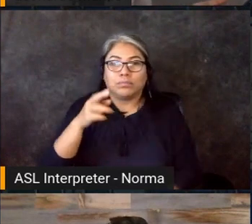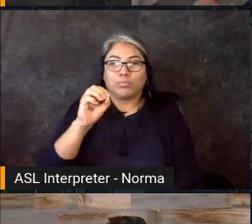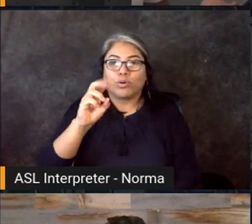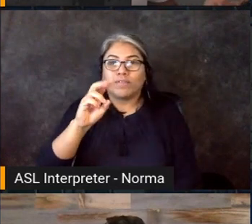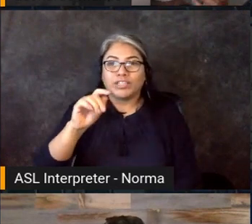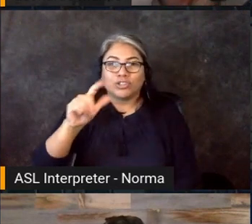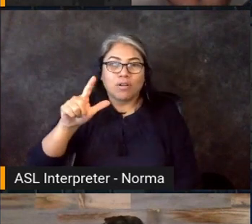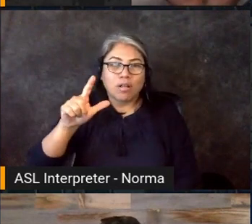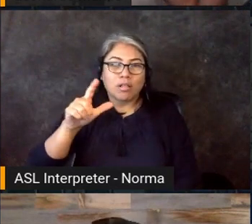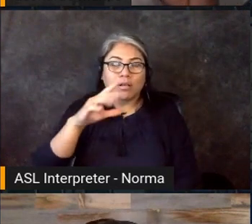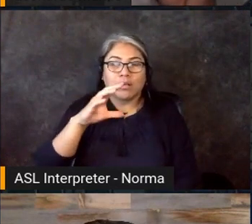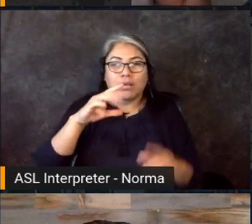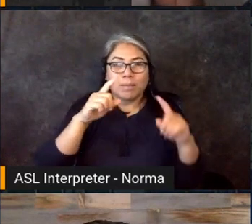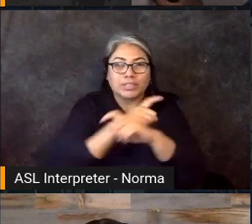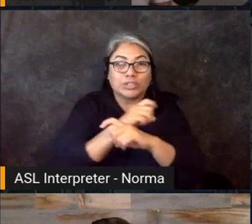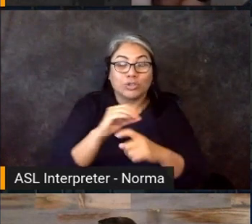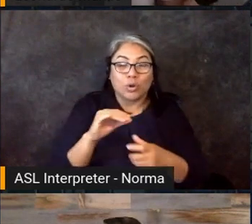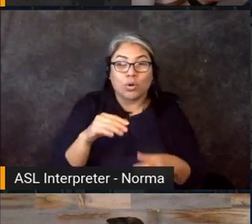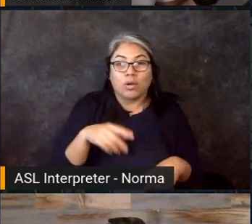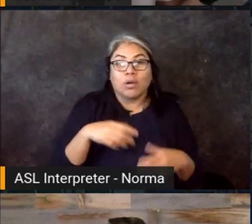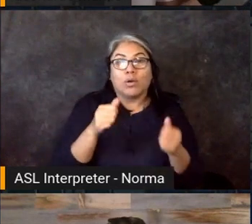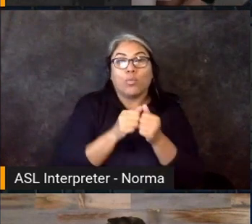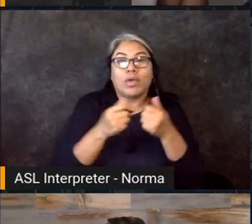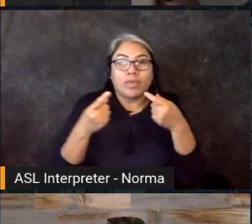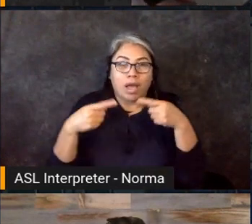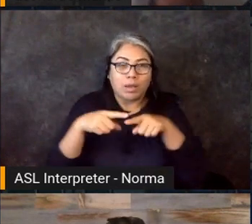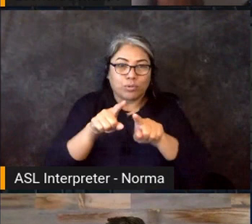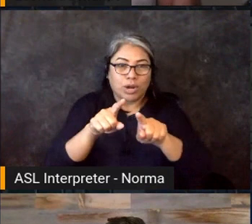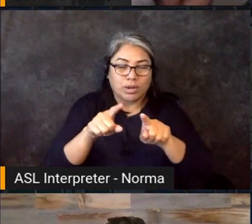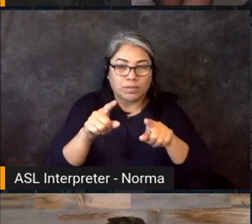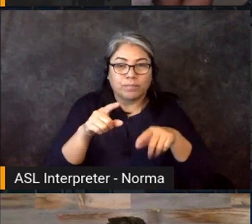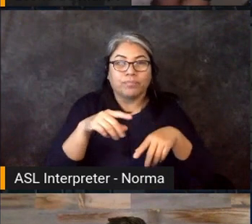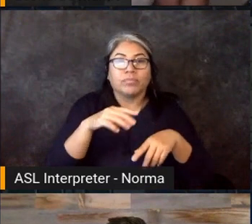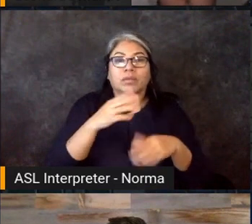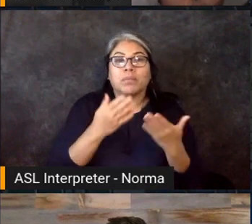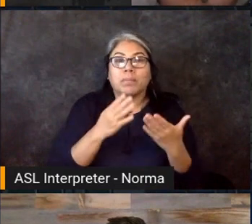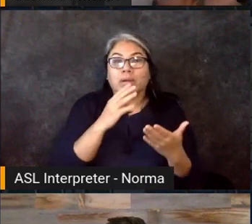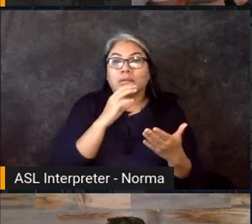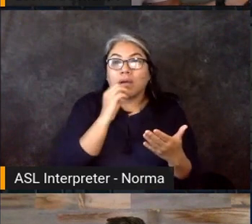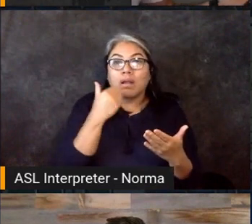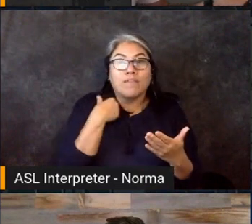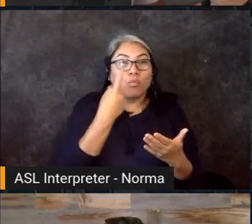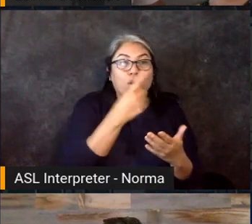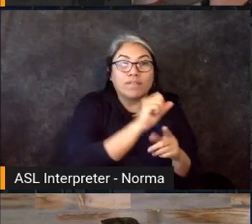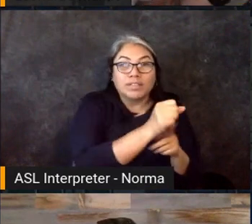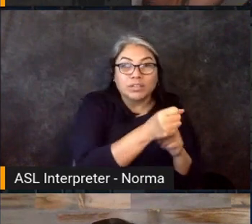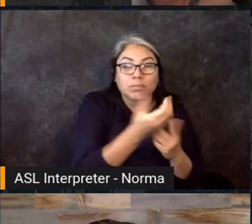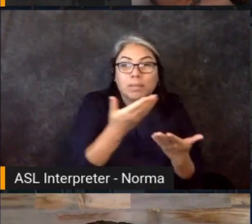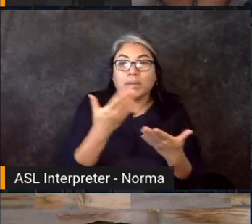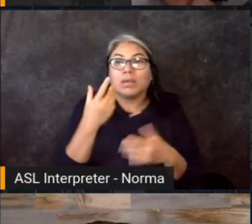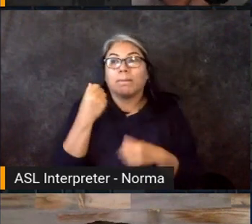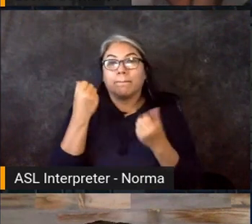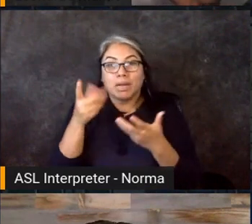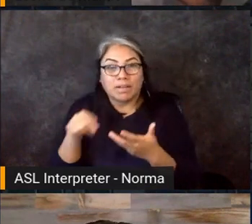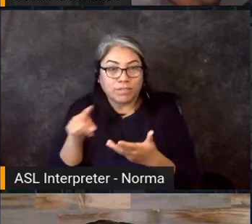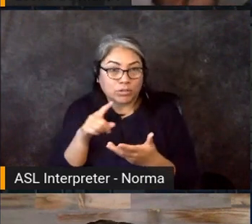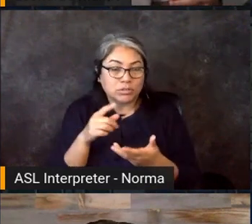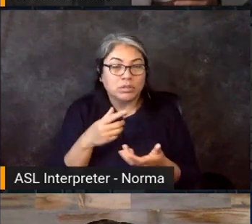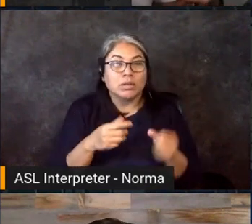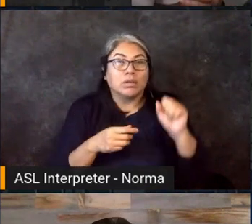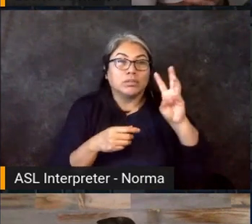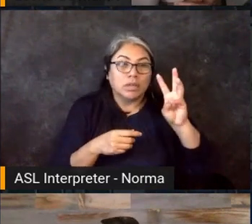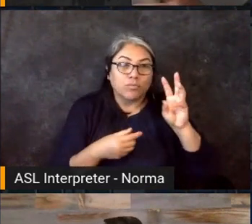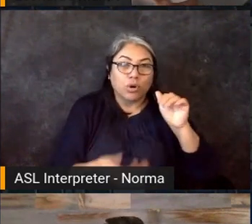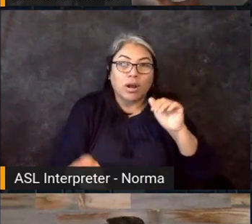hybrid, right, where you might have not one of these scenarios, but you might have many of those. You might be running some workloads on top of Kubernetes on